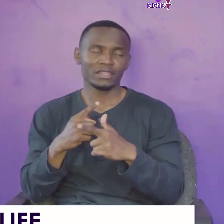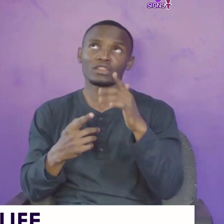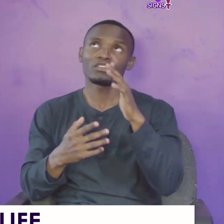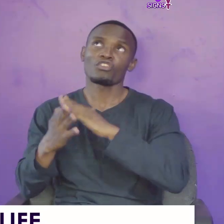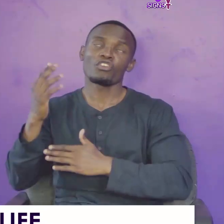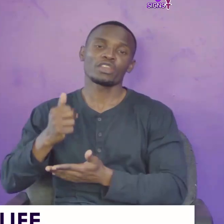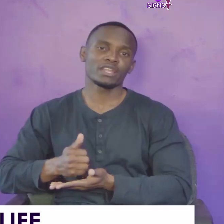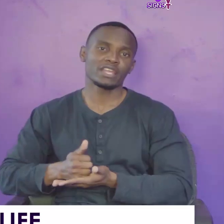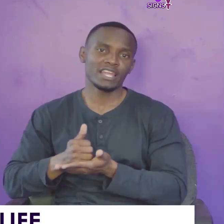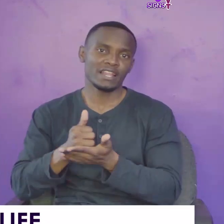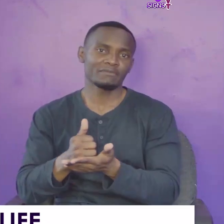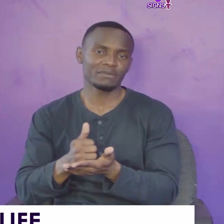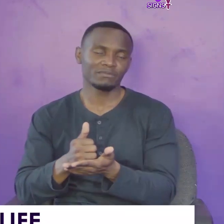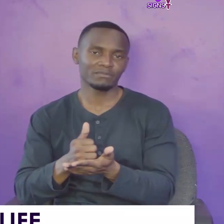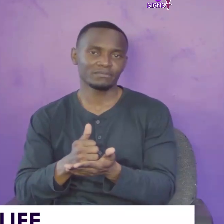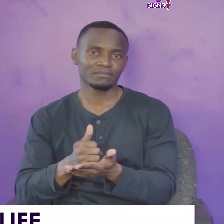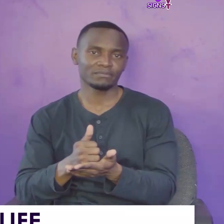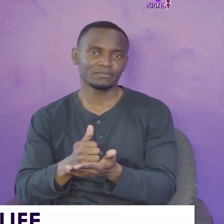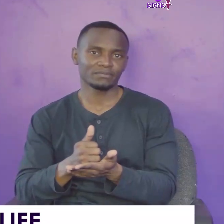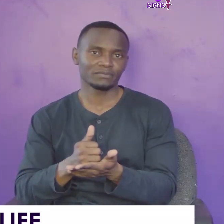and something, the